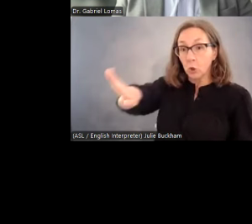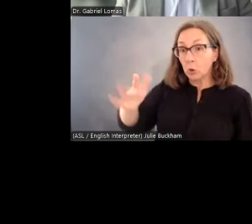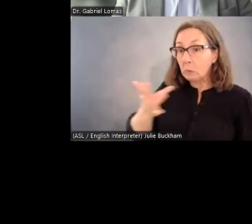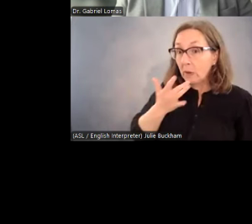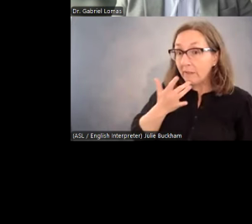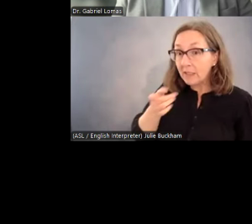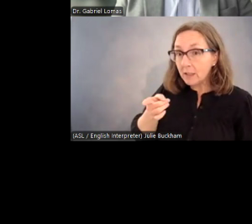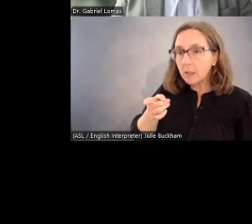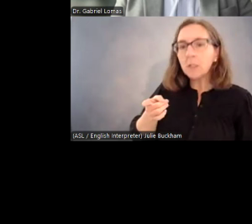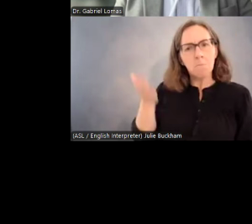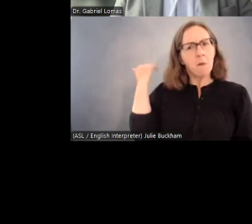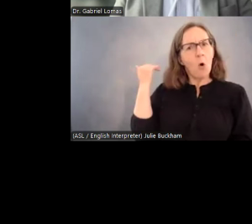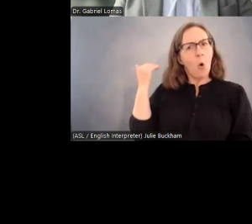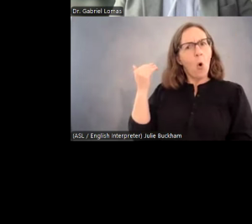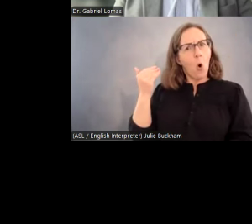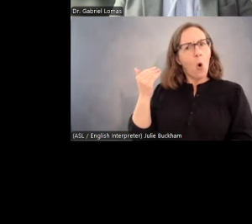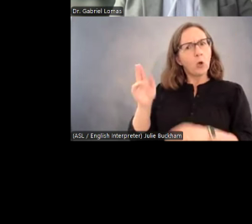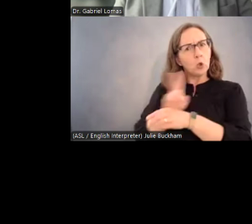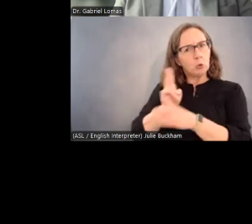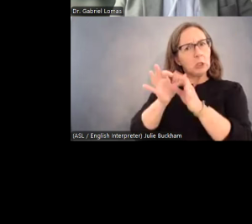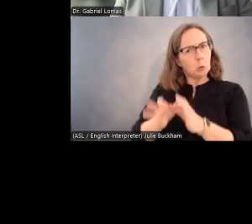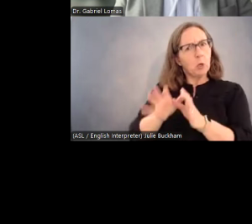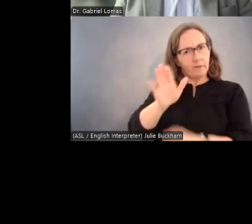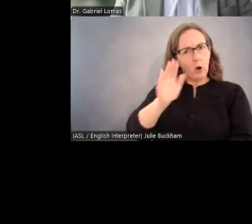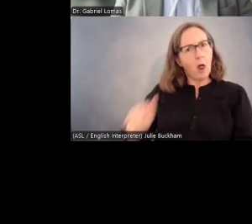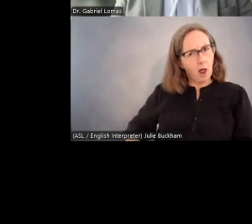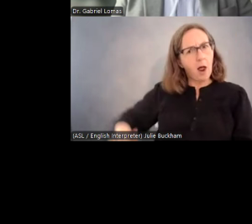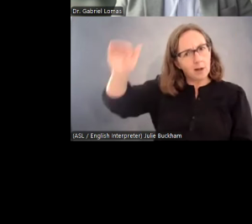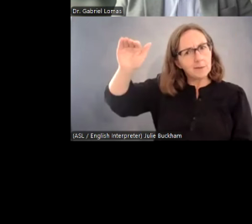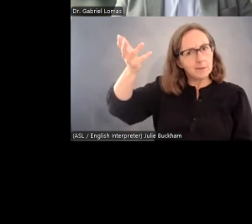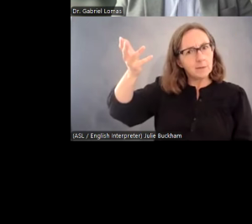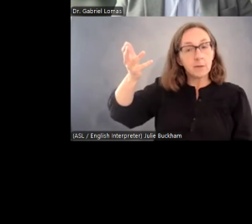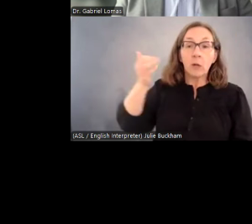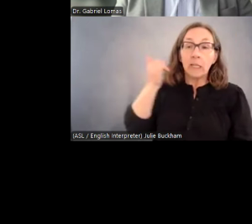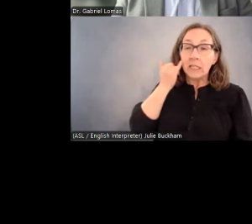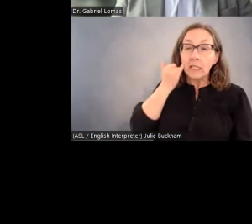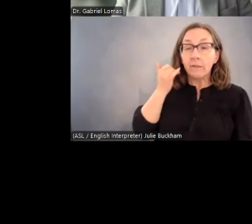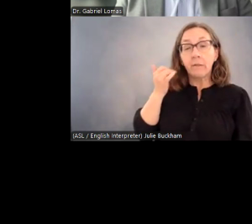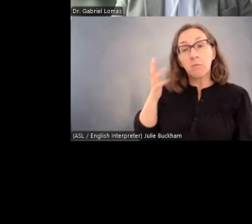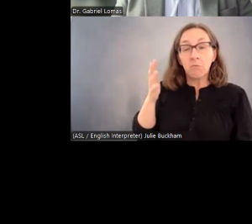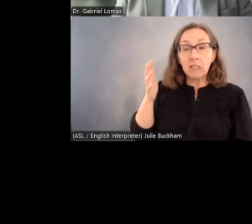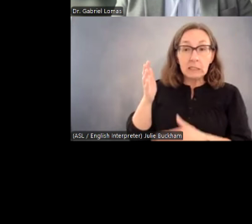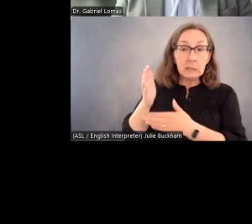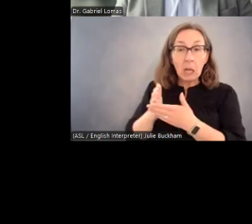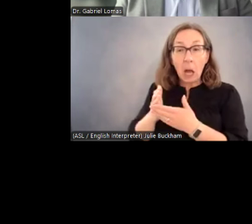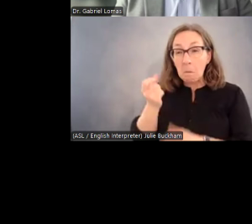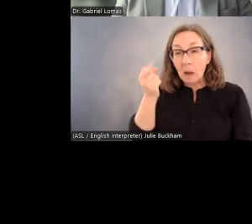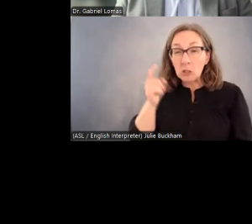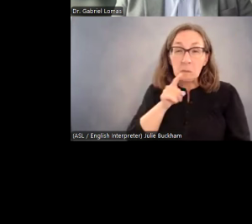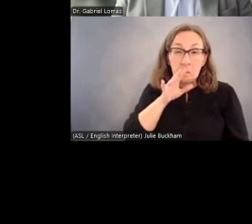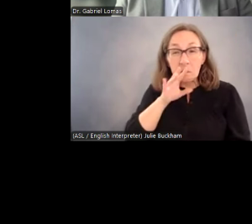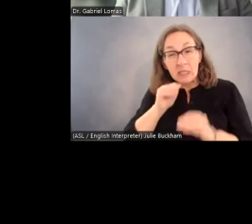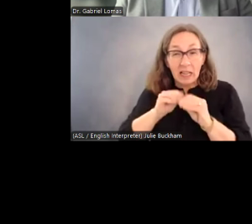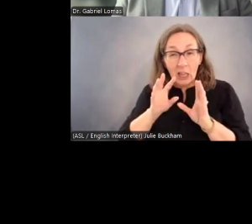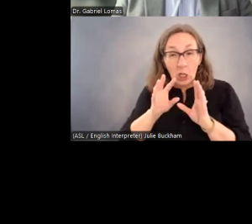she had utilized sign language interpreting throughout her life. So even if some of her language was intelligible, that is not